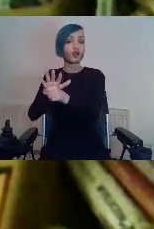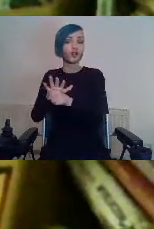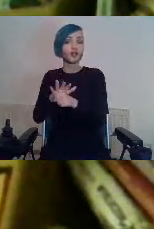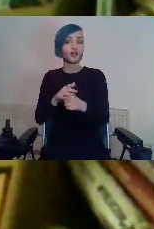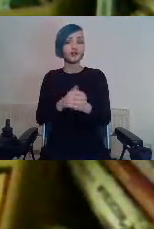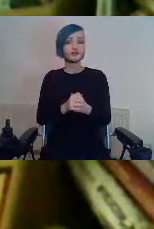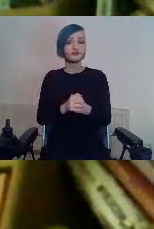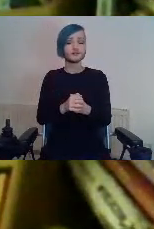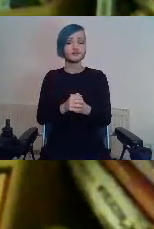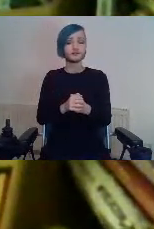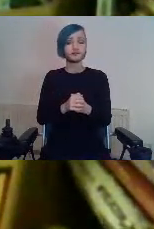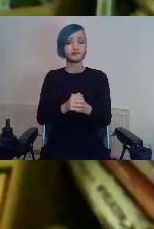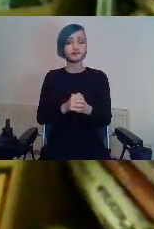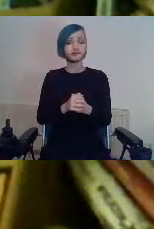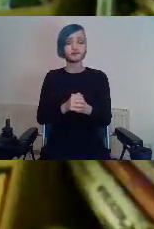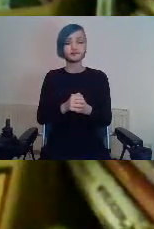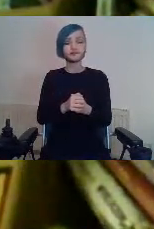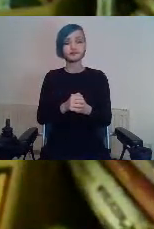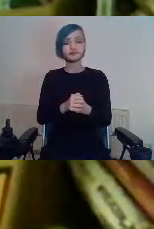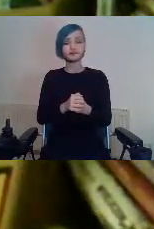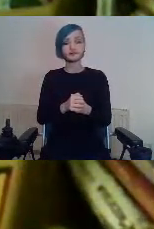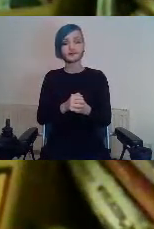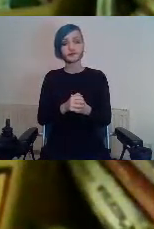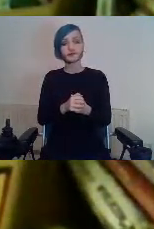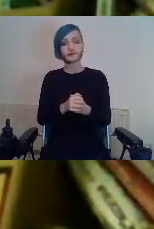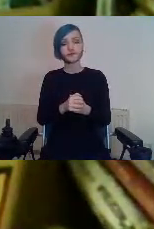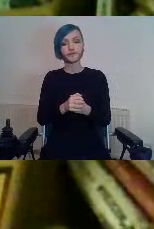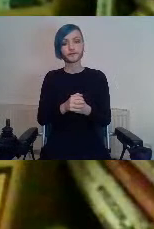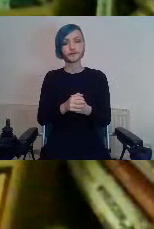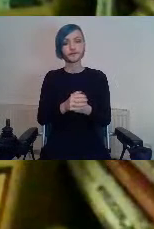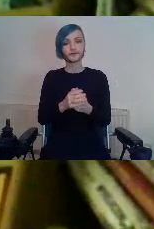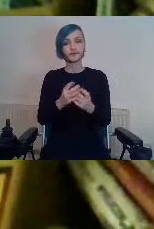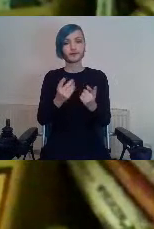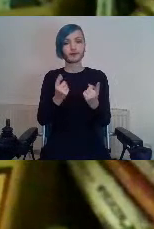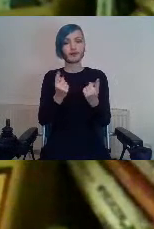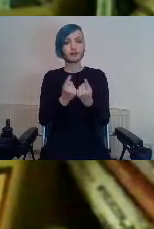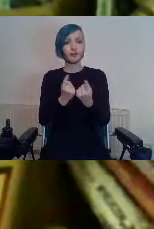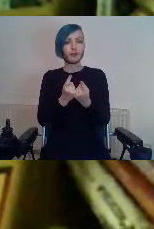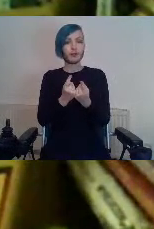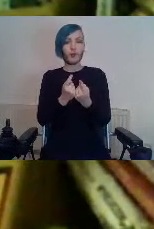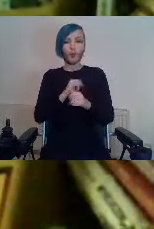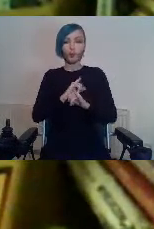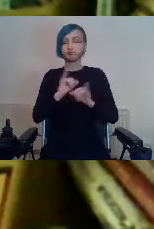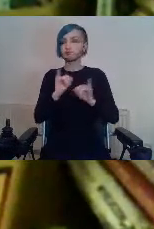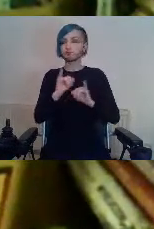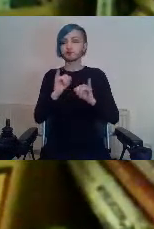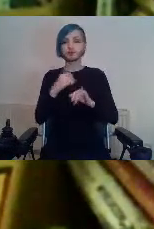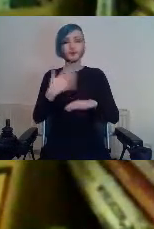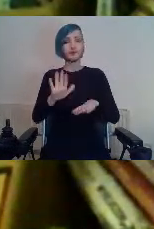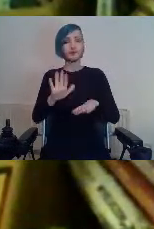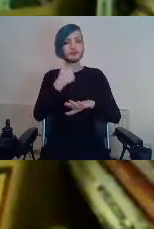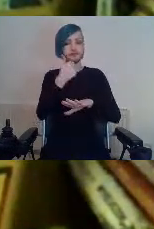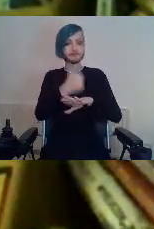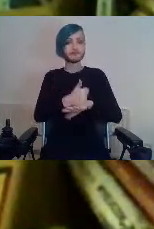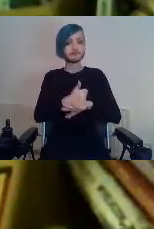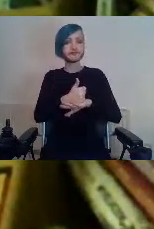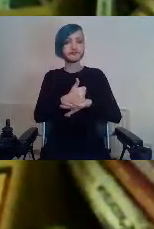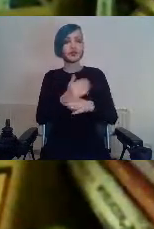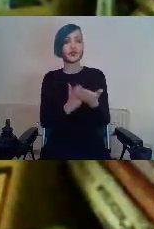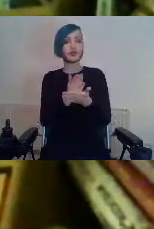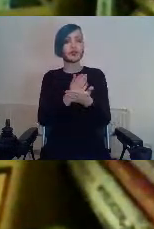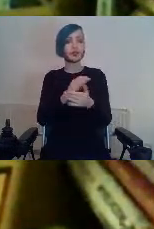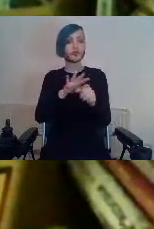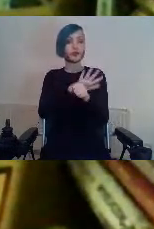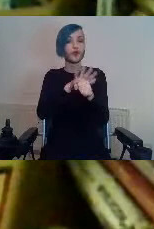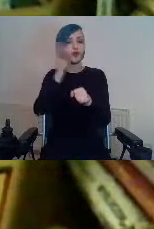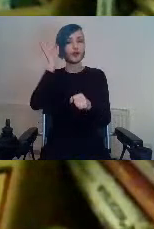terrible was established in many council, by many local councils in Poland, which